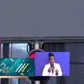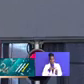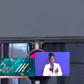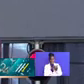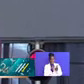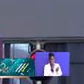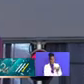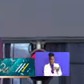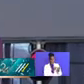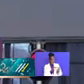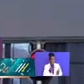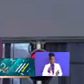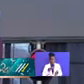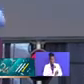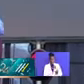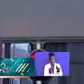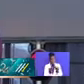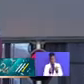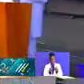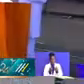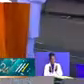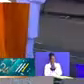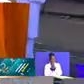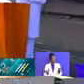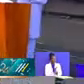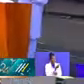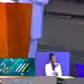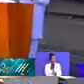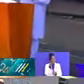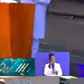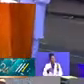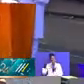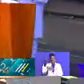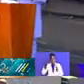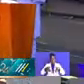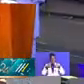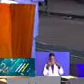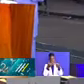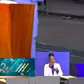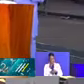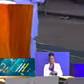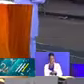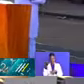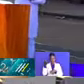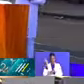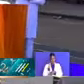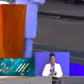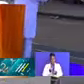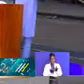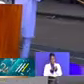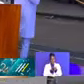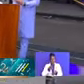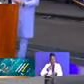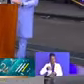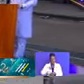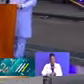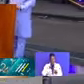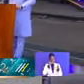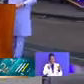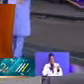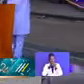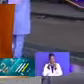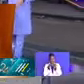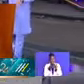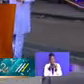the message that we carry and the totality of what God has given to the man of God is that we are